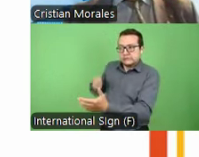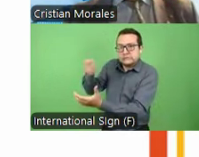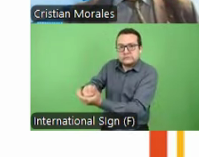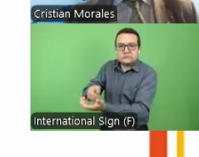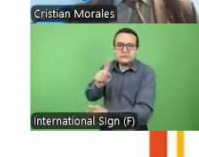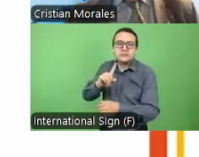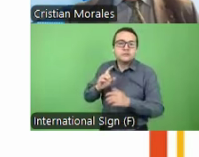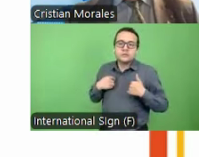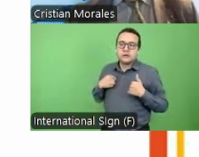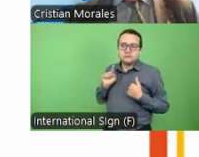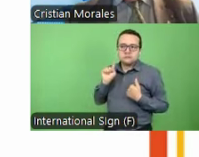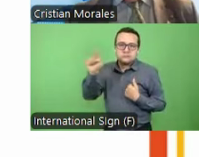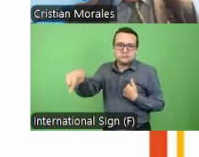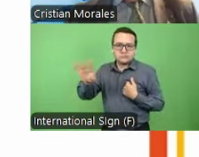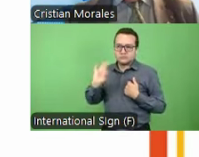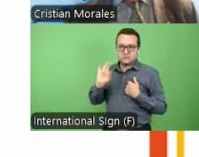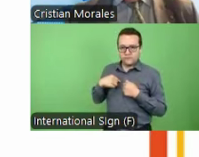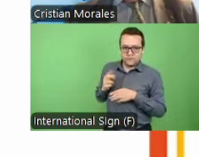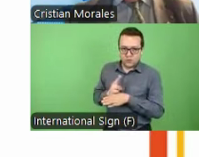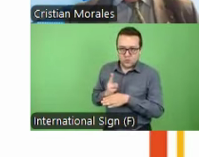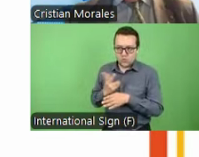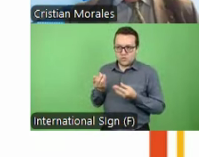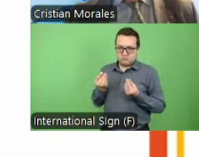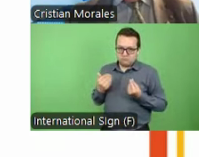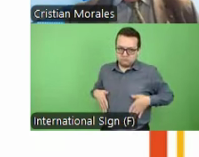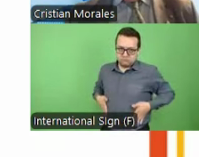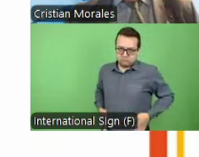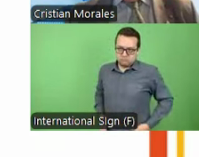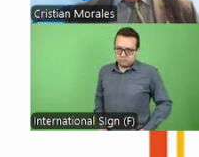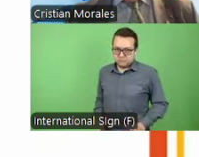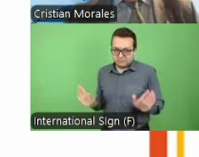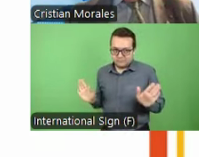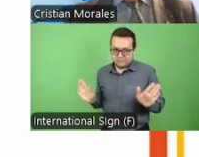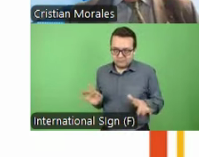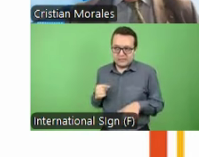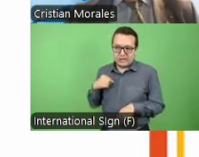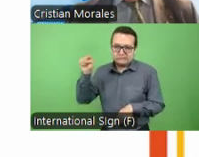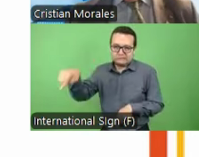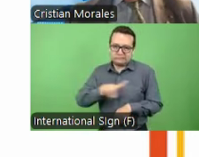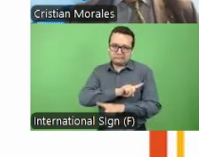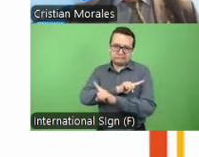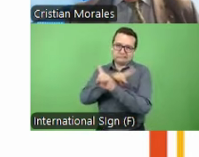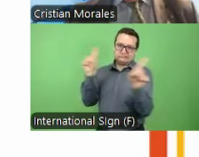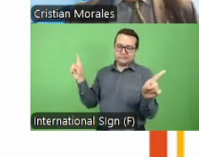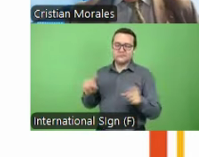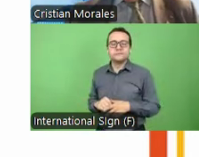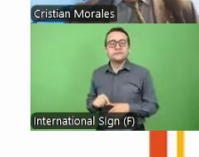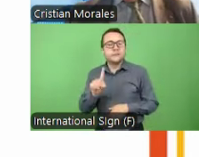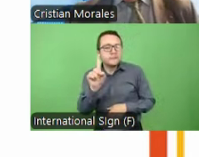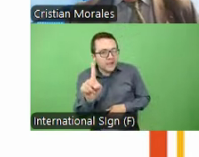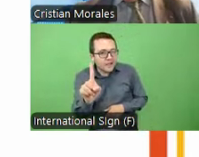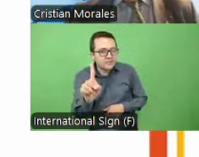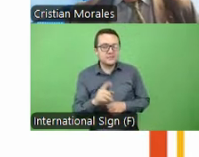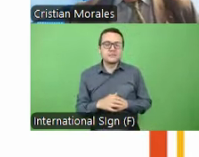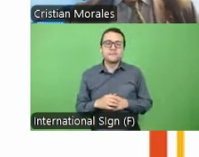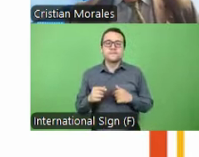catastrophic por el nivel expenses de because gasto they que don't use tiene. it due to the level of Pero expense por that this otro has. lado, una But de on the other las hand, one grandes, of the largest